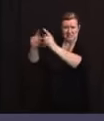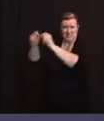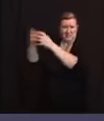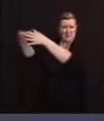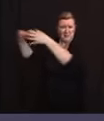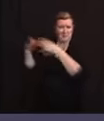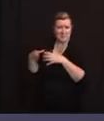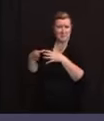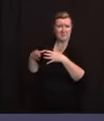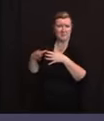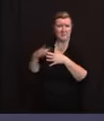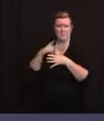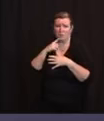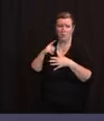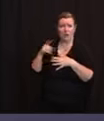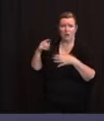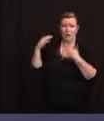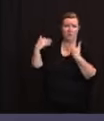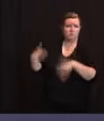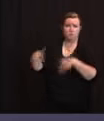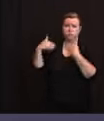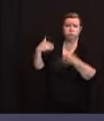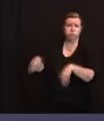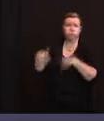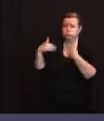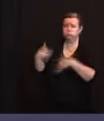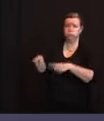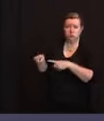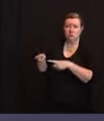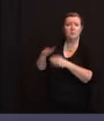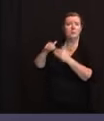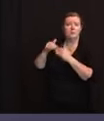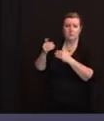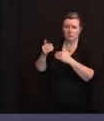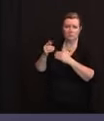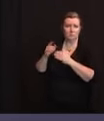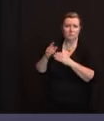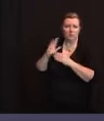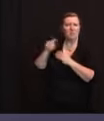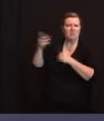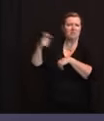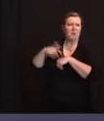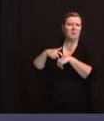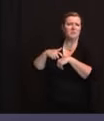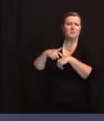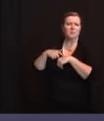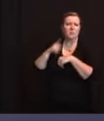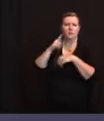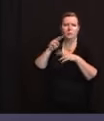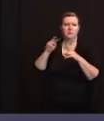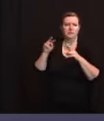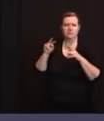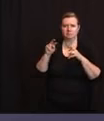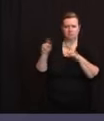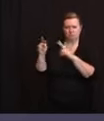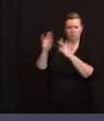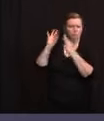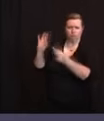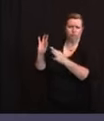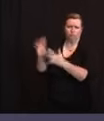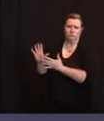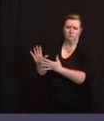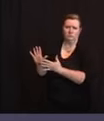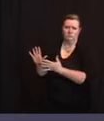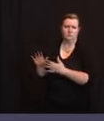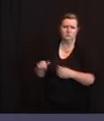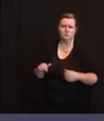roadmap for what it needs to look like going forward. They're going to hold up a mirror to all of us, including, it must be said, an extraordinarily